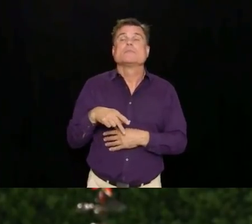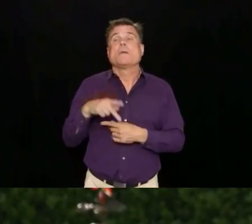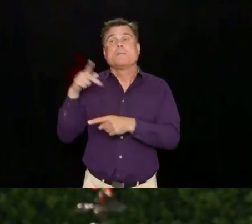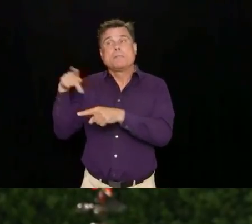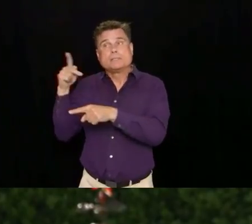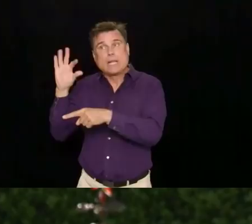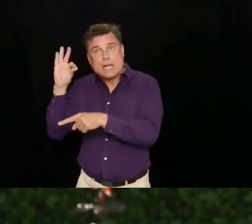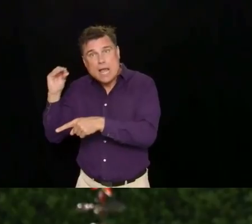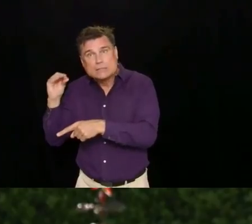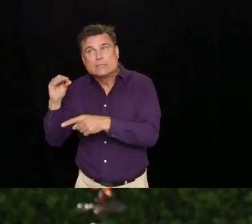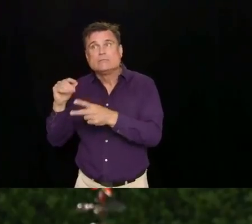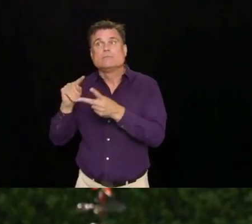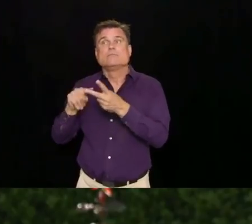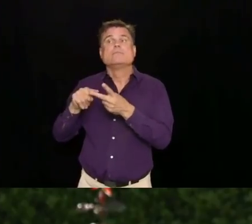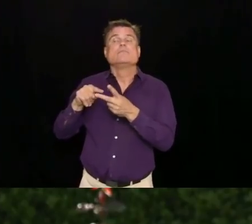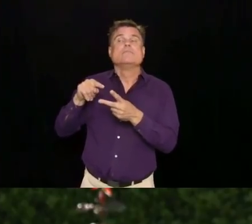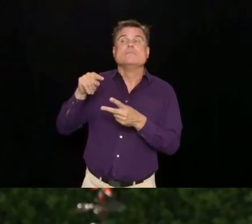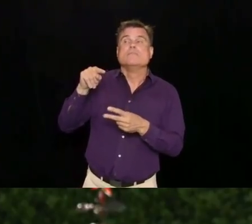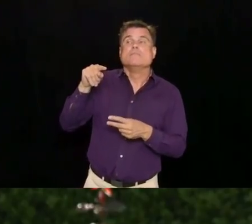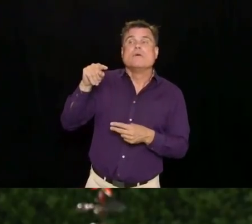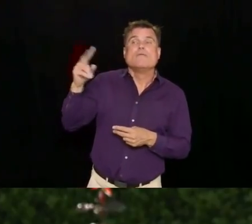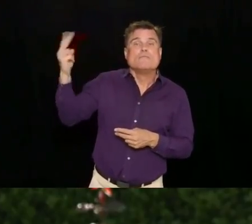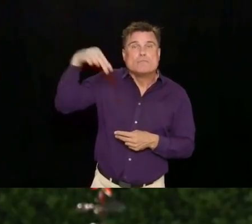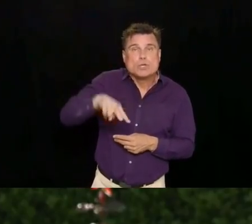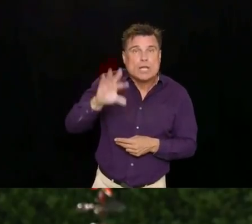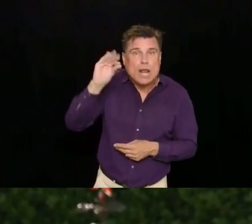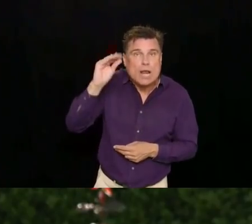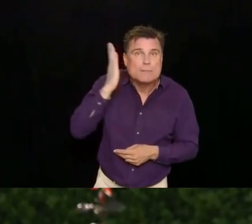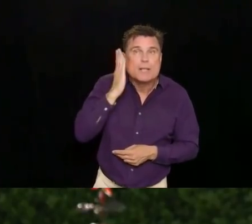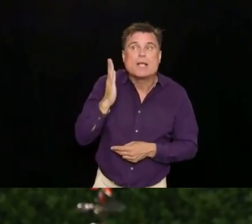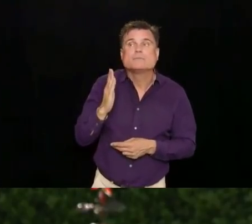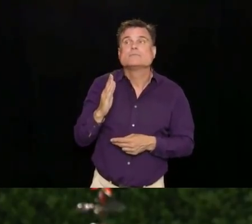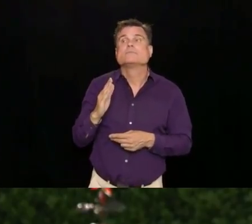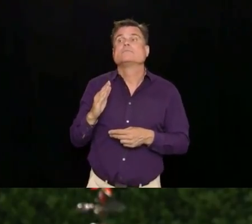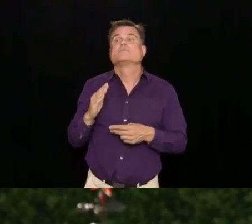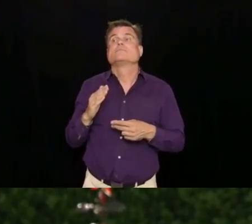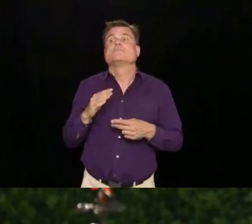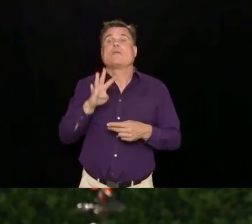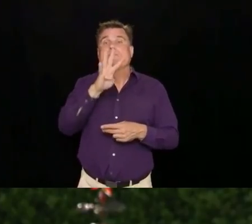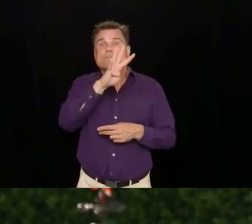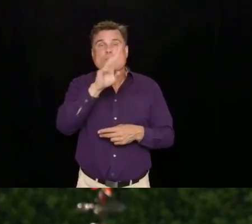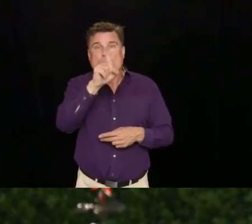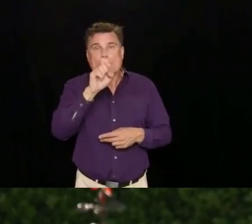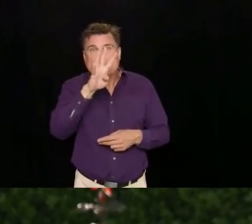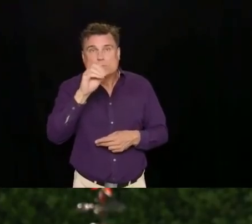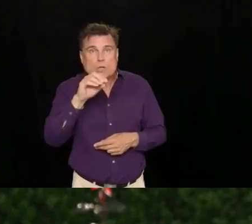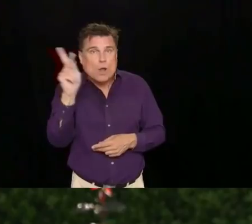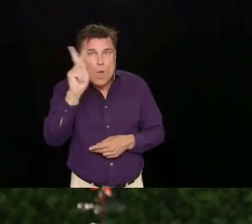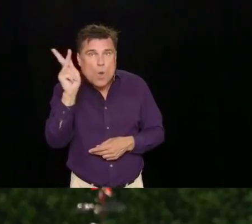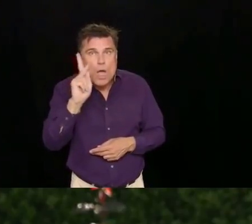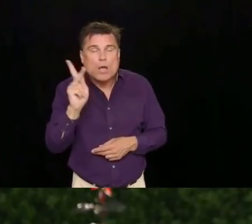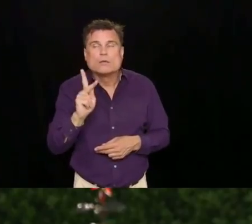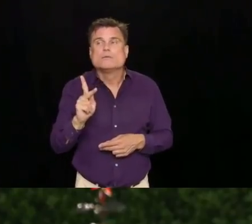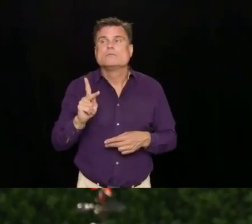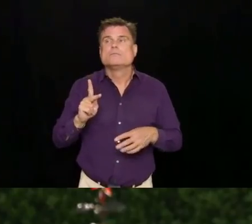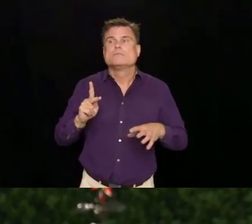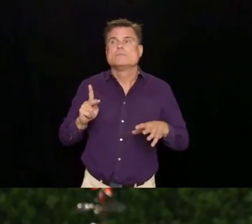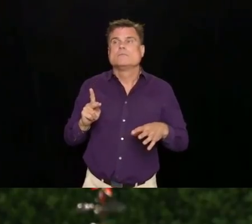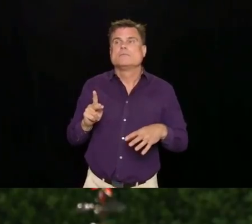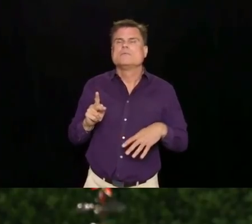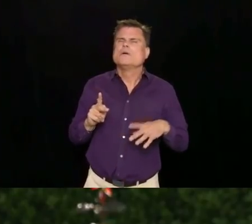communities, 90 in each of those two communities, and the 140 beds in Central Okanagan and Kelowna. Do you have a follow-up,